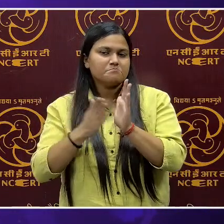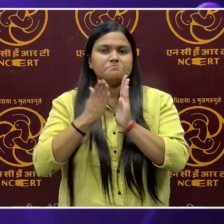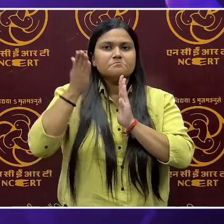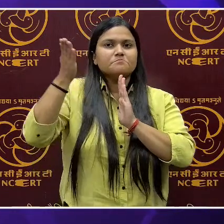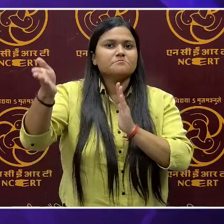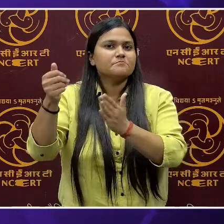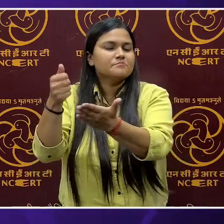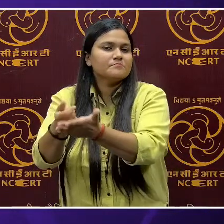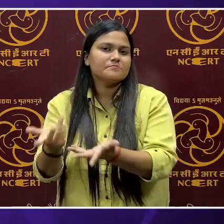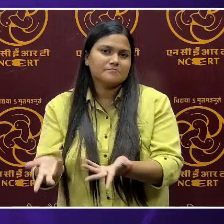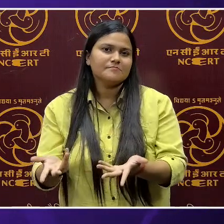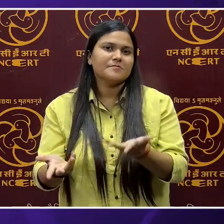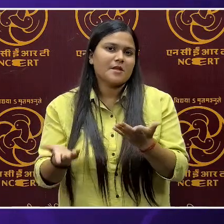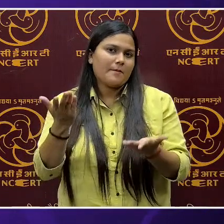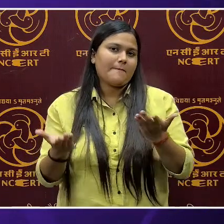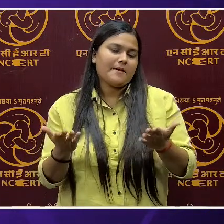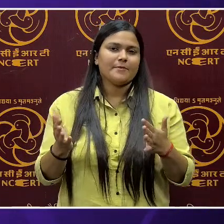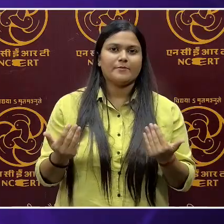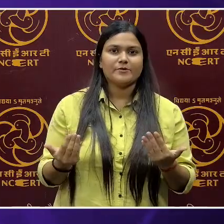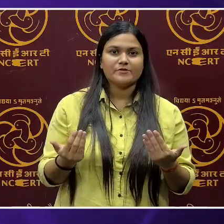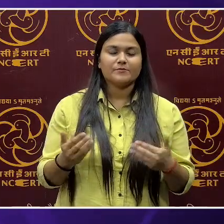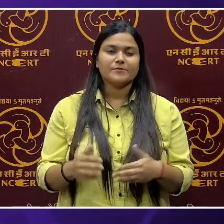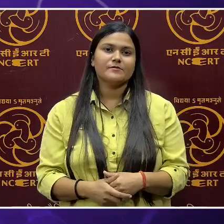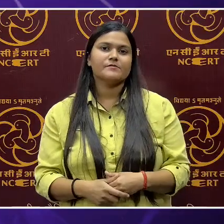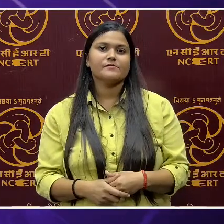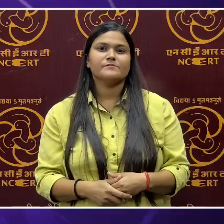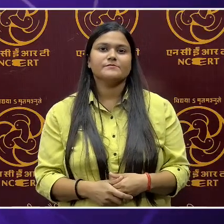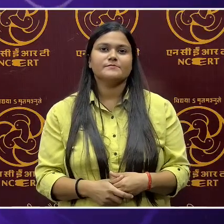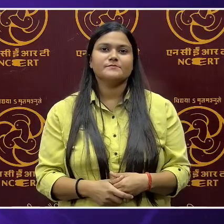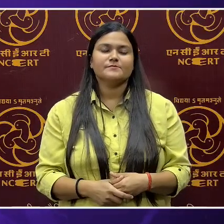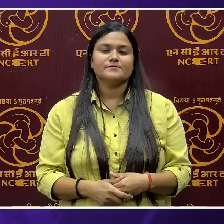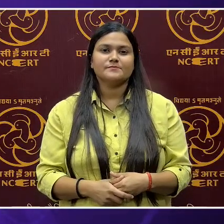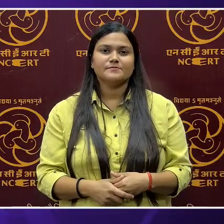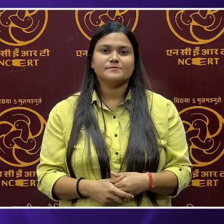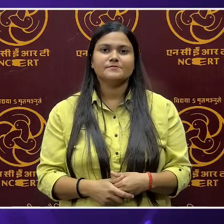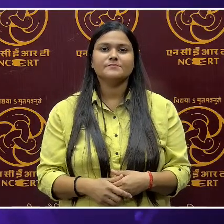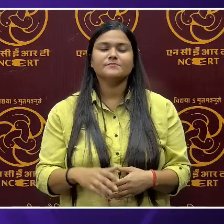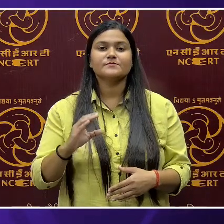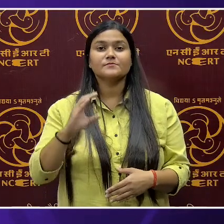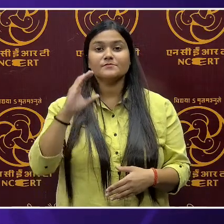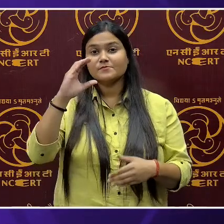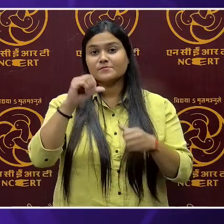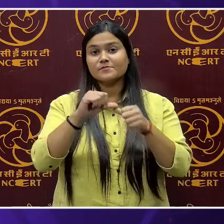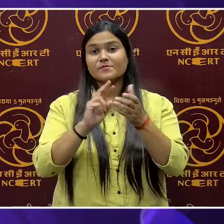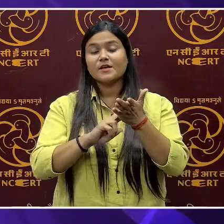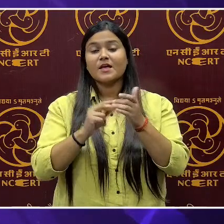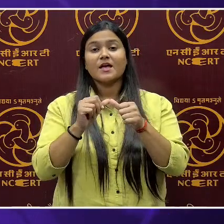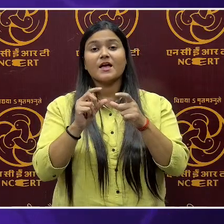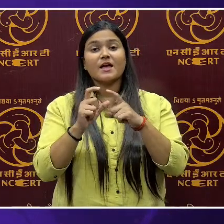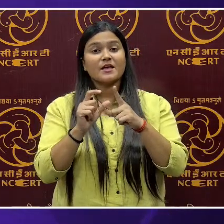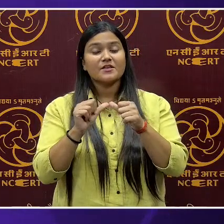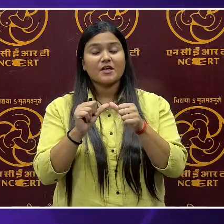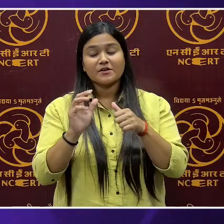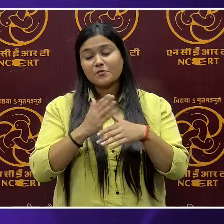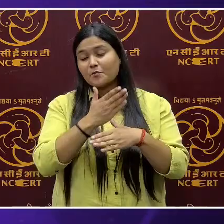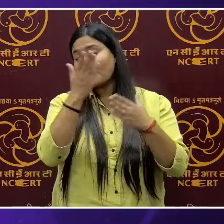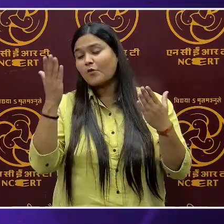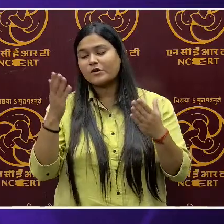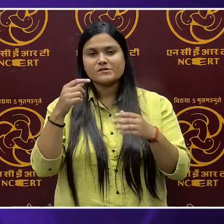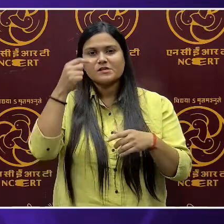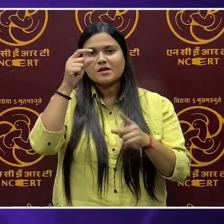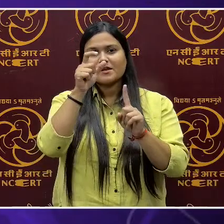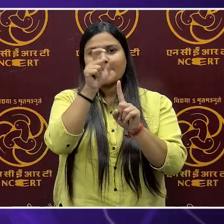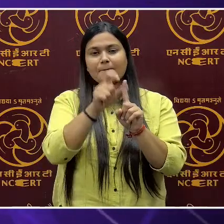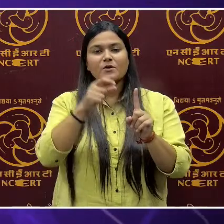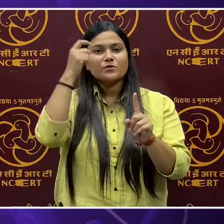is in Canada there are places which are known as mini Punjab. Yes. Because a lot of people from Punjab have traveled to Canada.